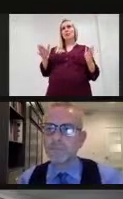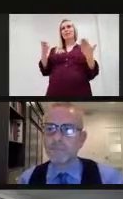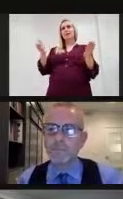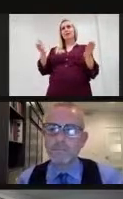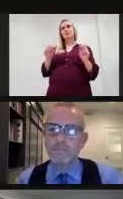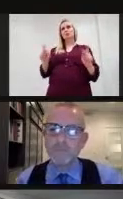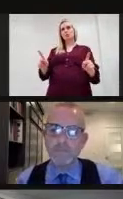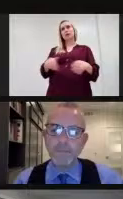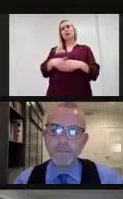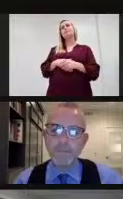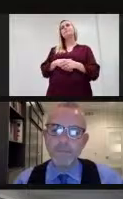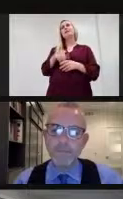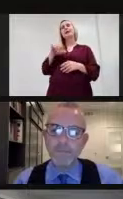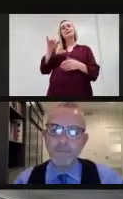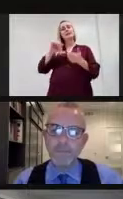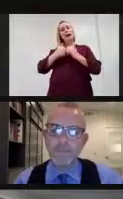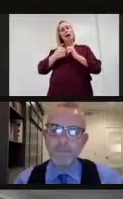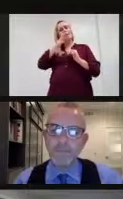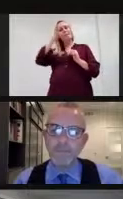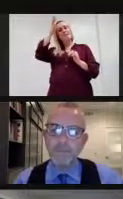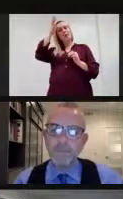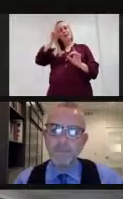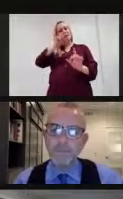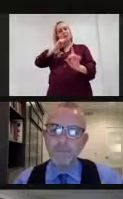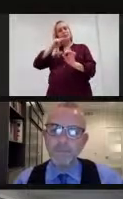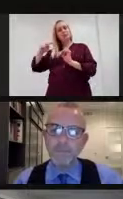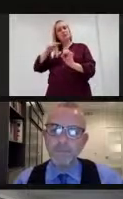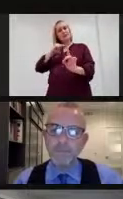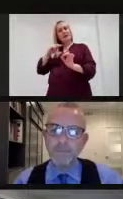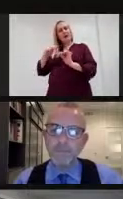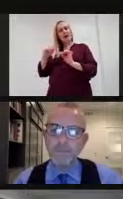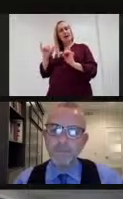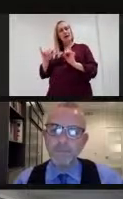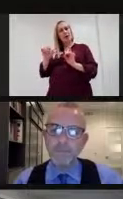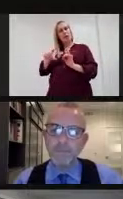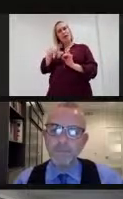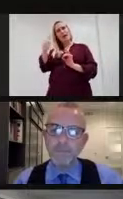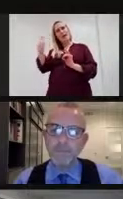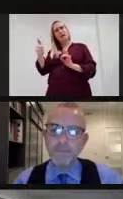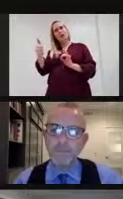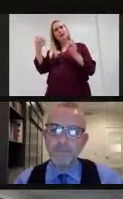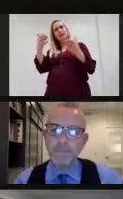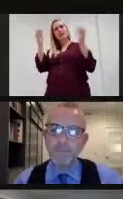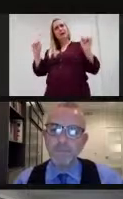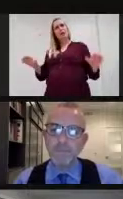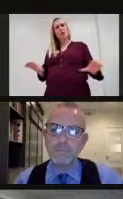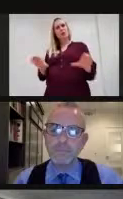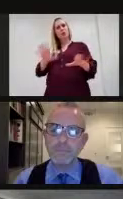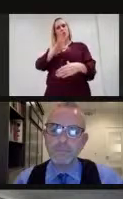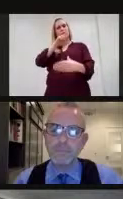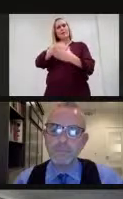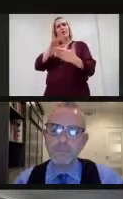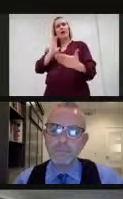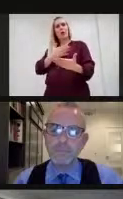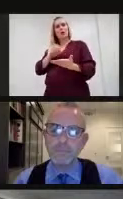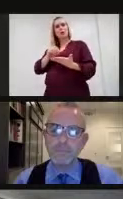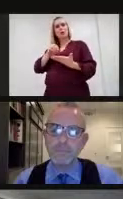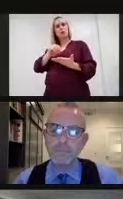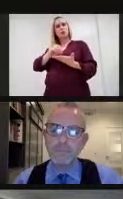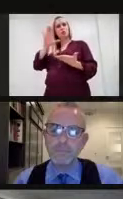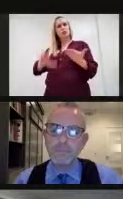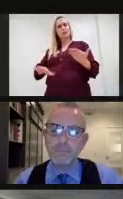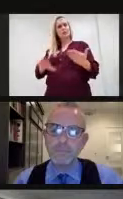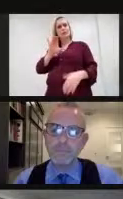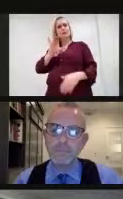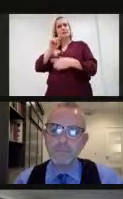that how the parents looked at it? What else can we do to get our child into CTEC or HAVID program? Or I'm